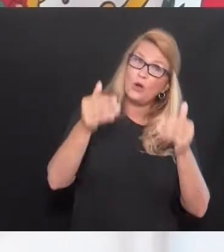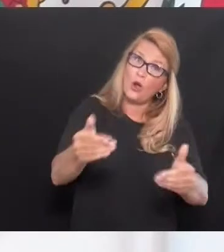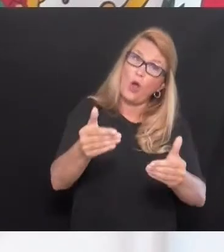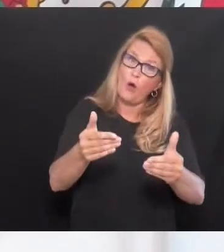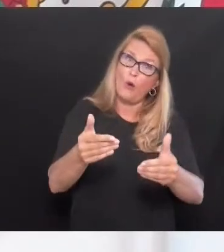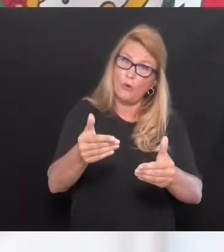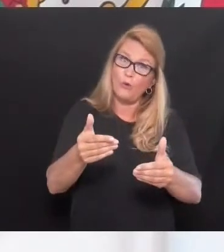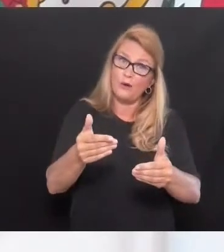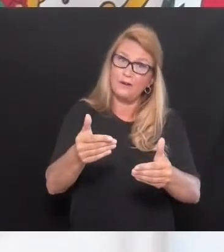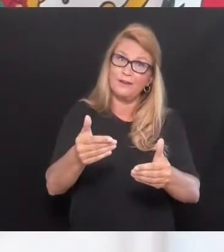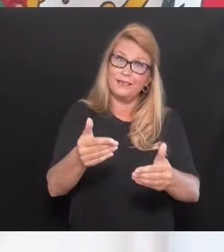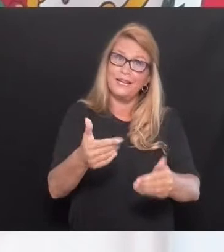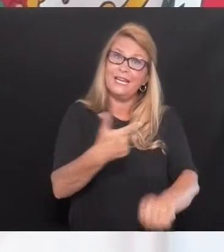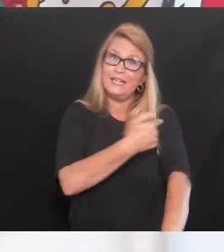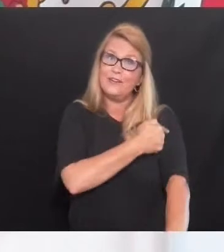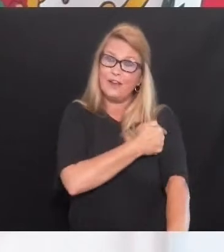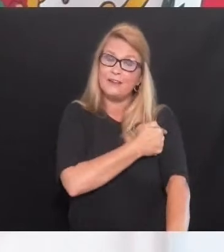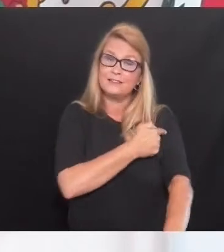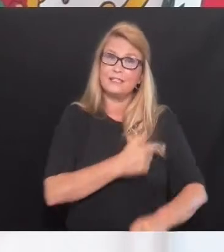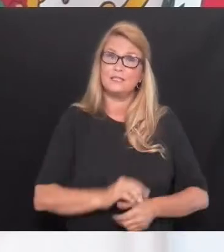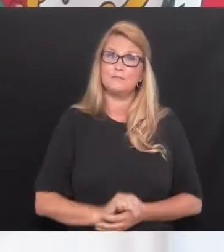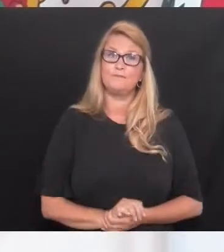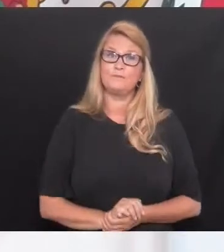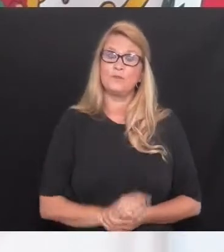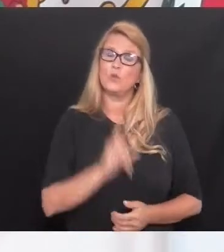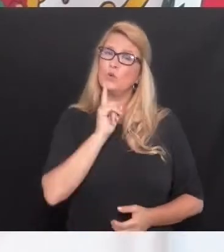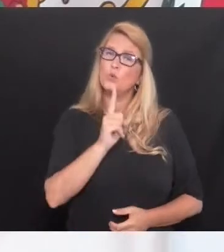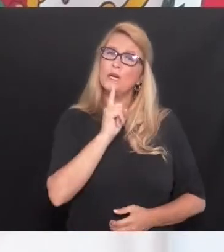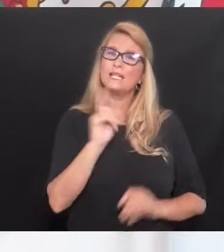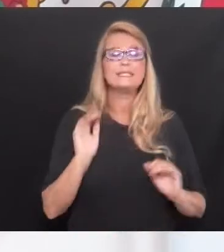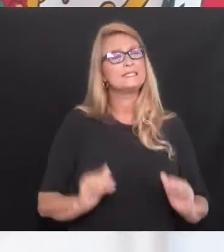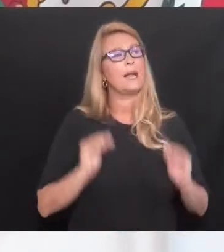good general was asking you to do. Step up.